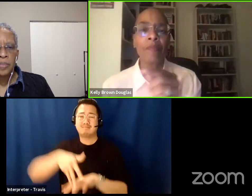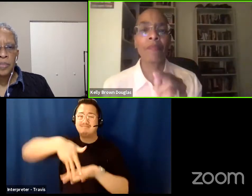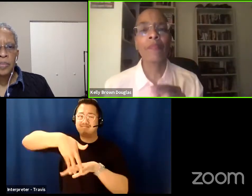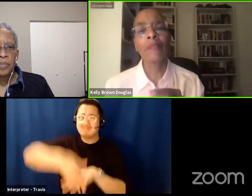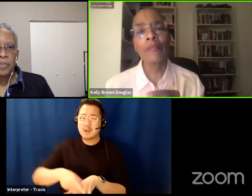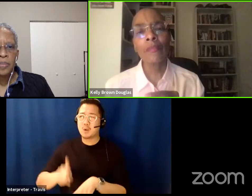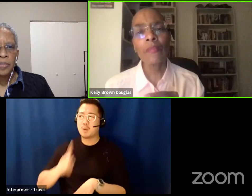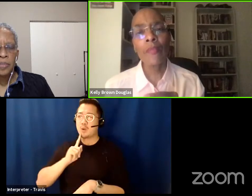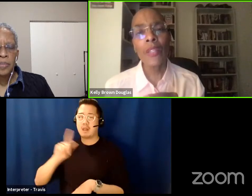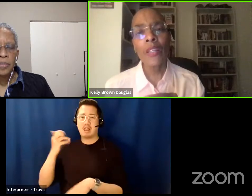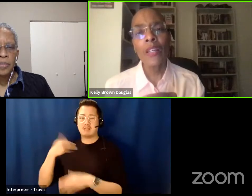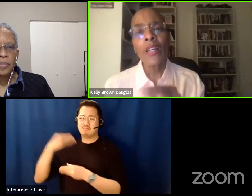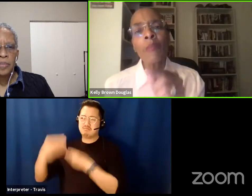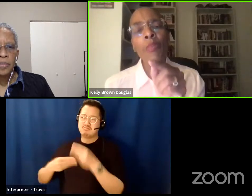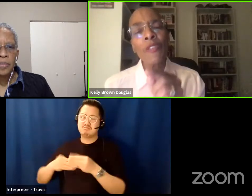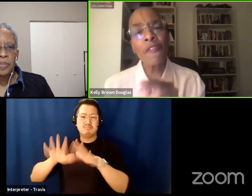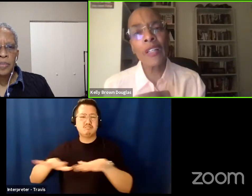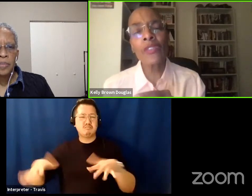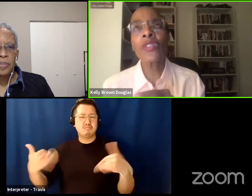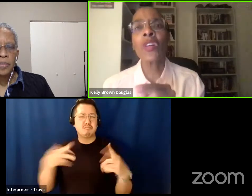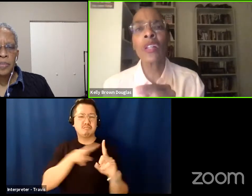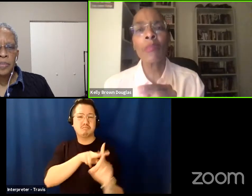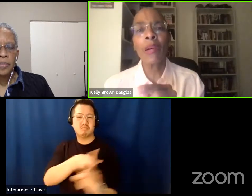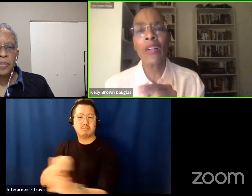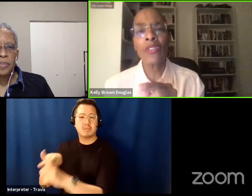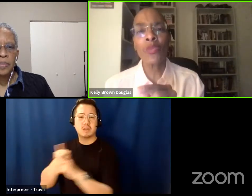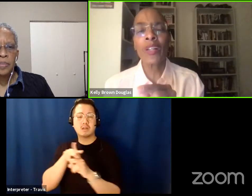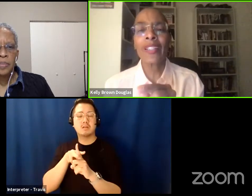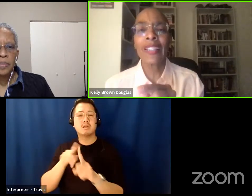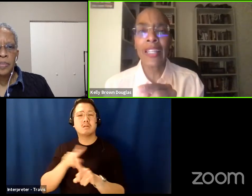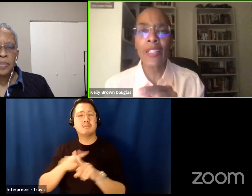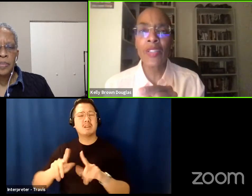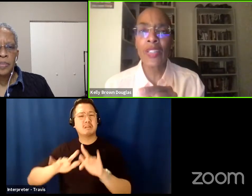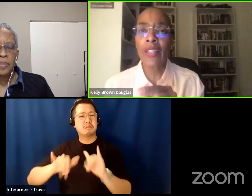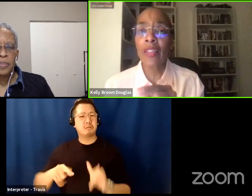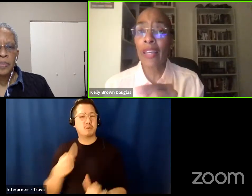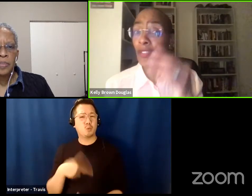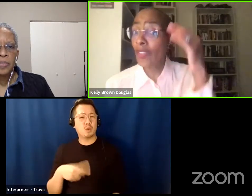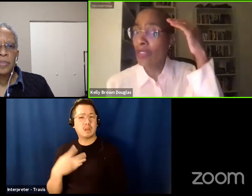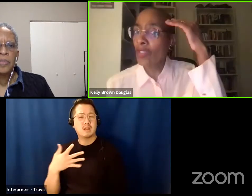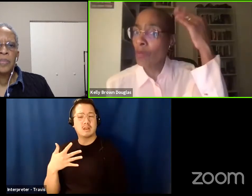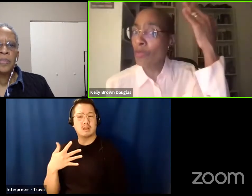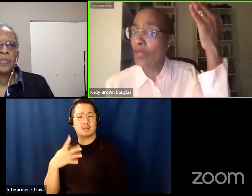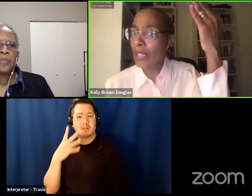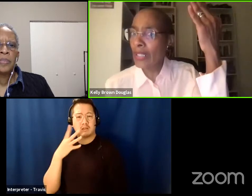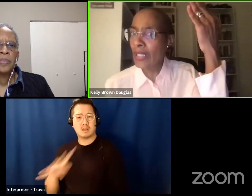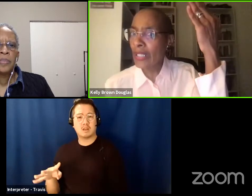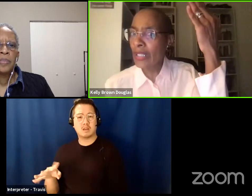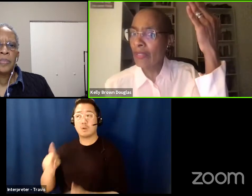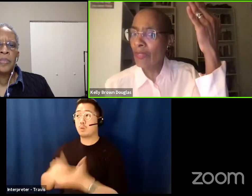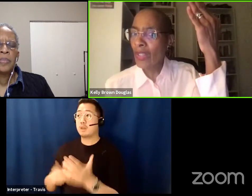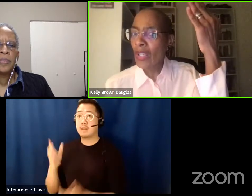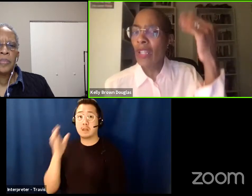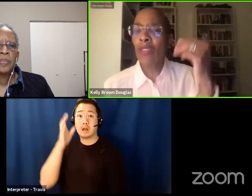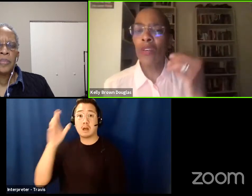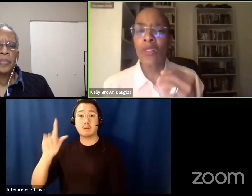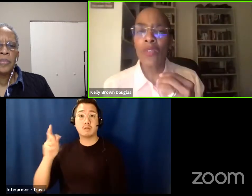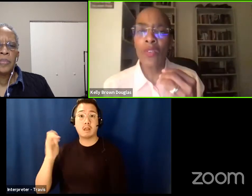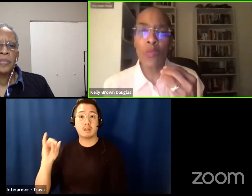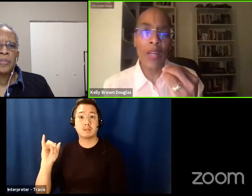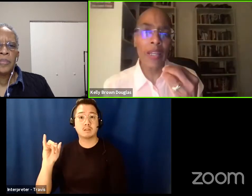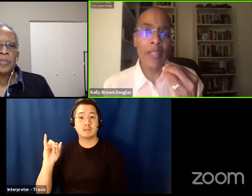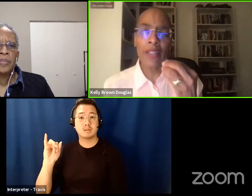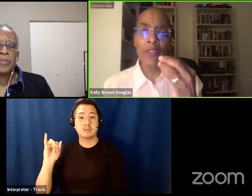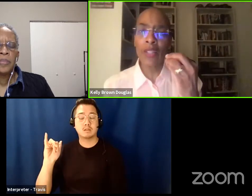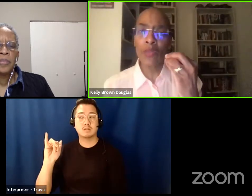that. But we fail to talk about as well the legacy that is the conceptual legacy,